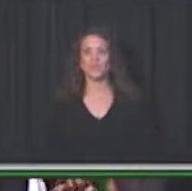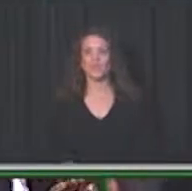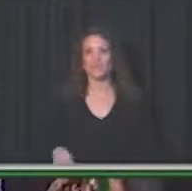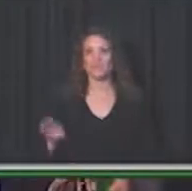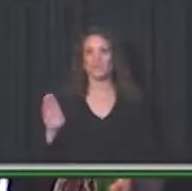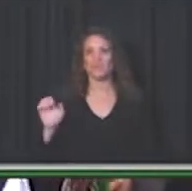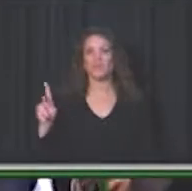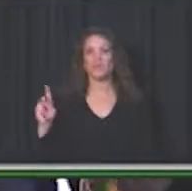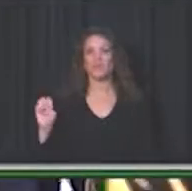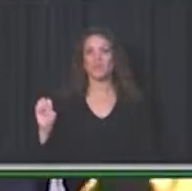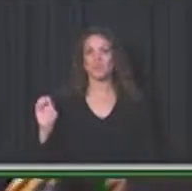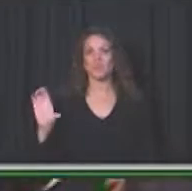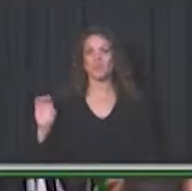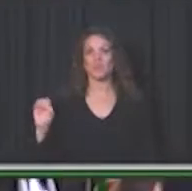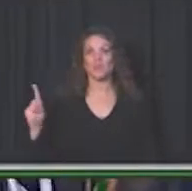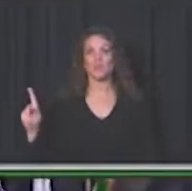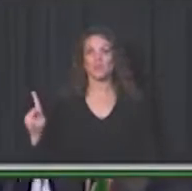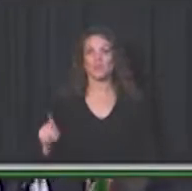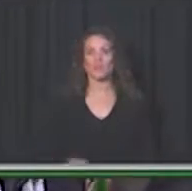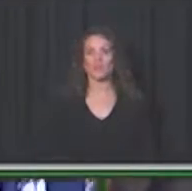Brooke Ashley Cook.